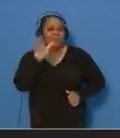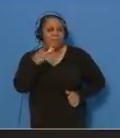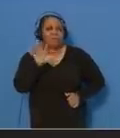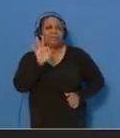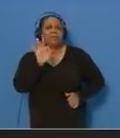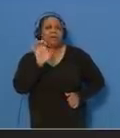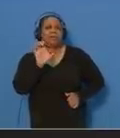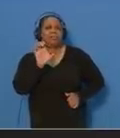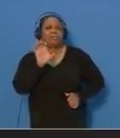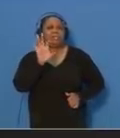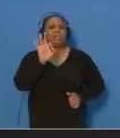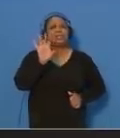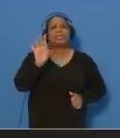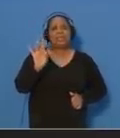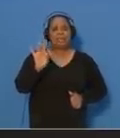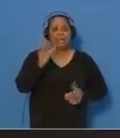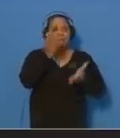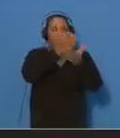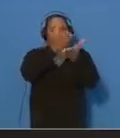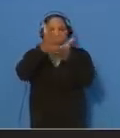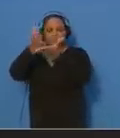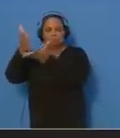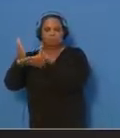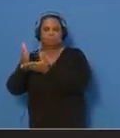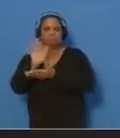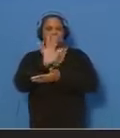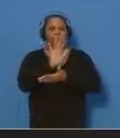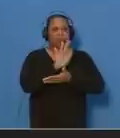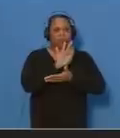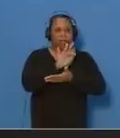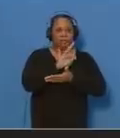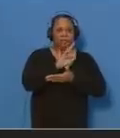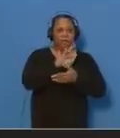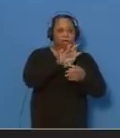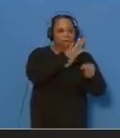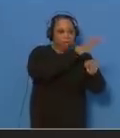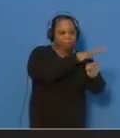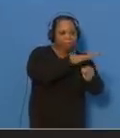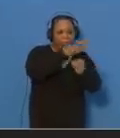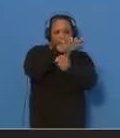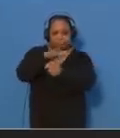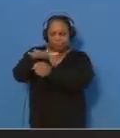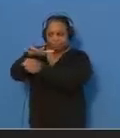3,998 vehicle stops and at 25 community advisory points.